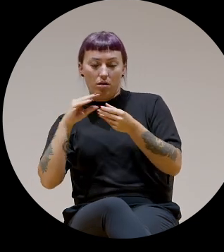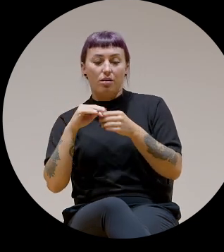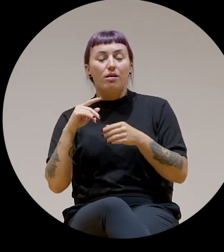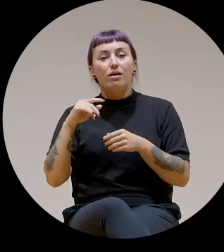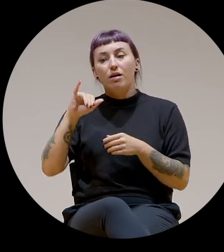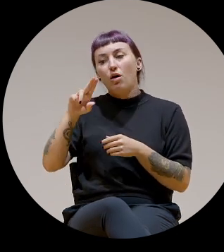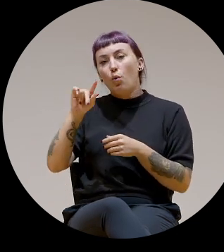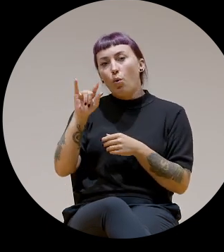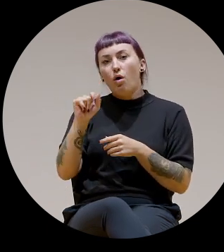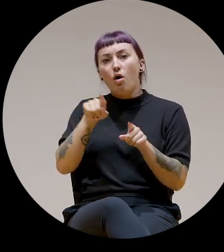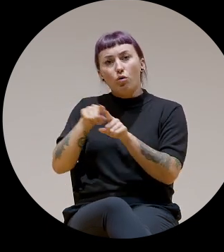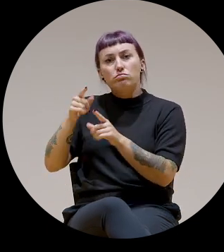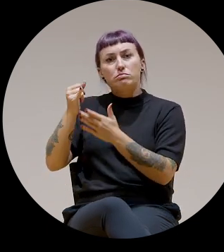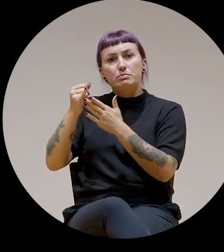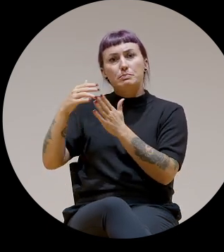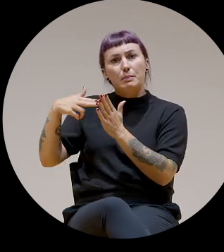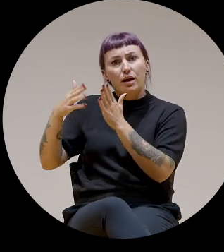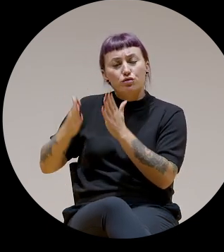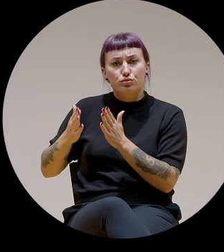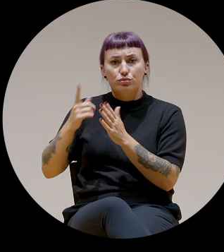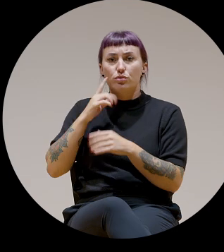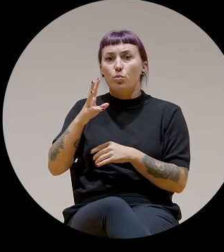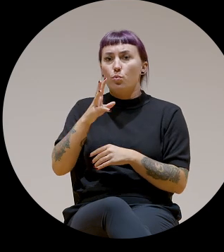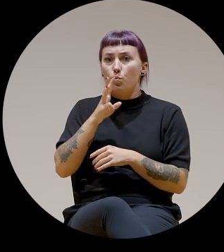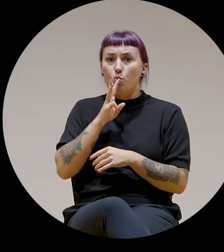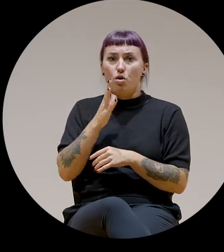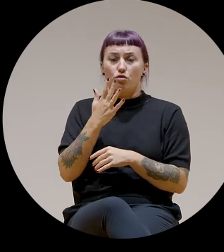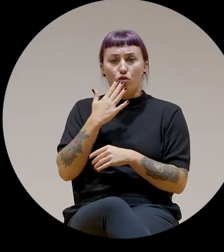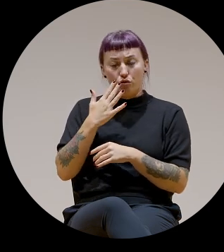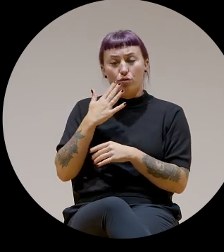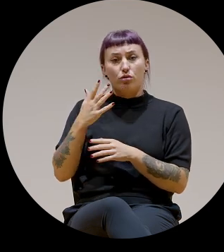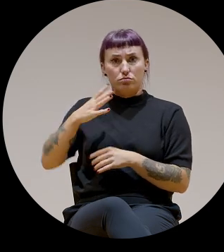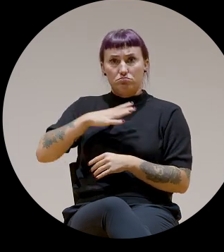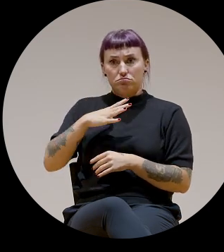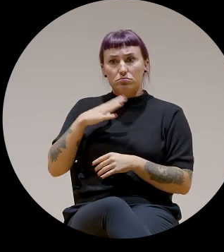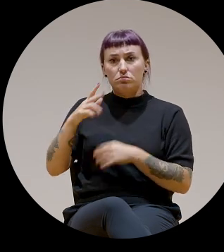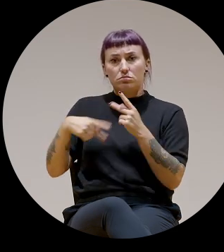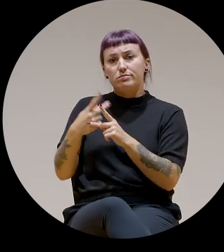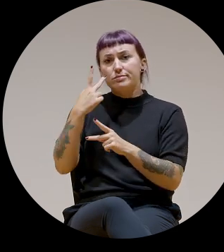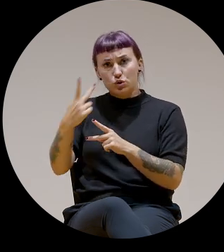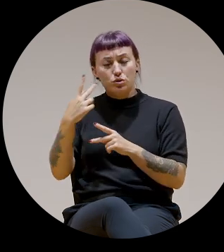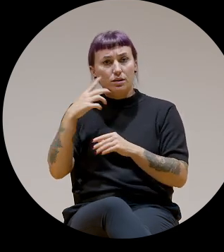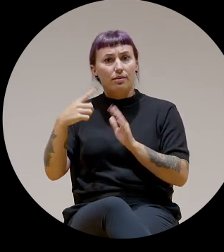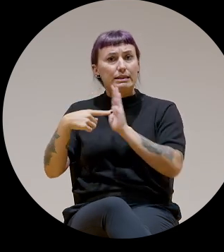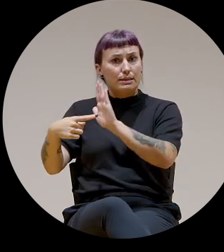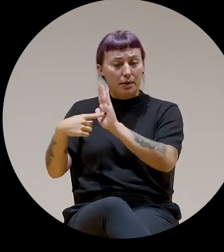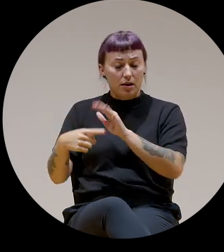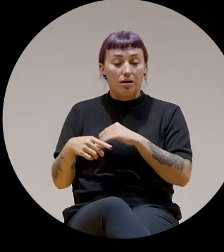mostly he was also a painter of watercolors, opaque watercolors of the kind that you see in the